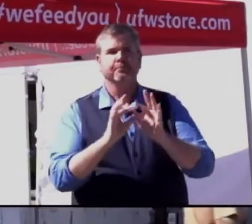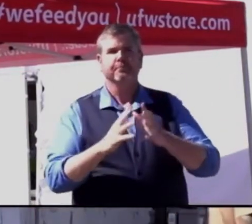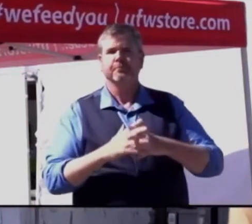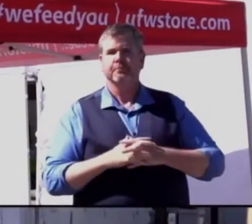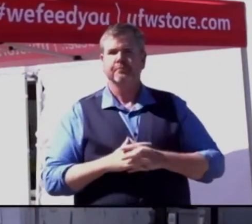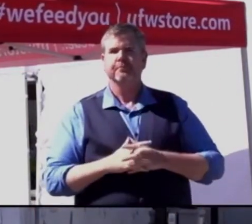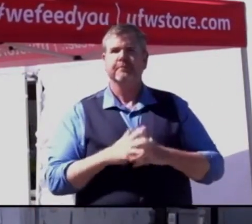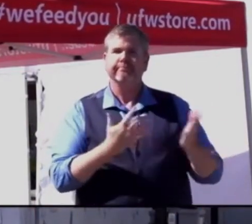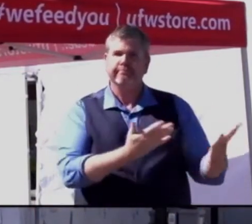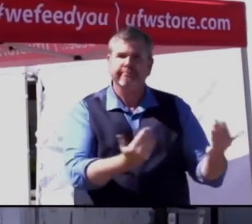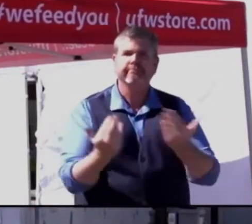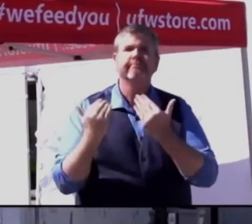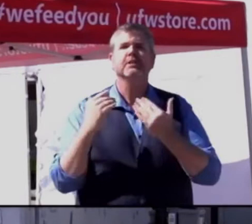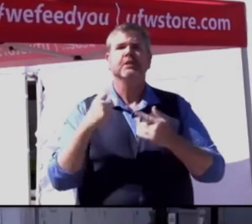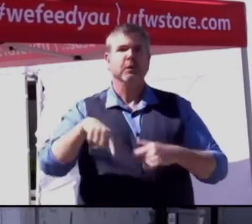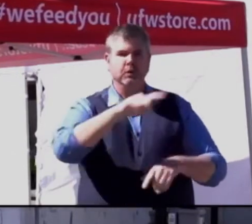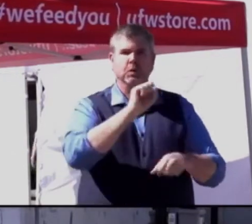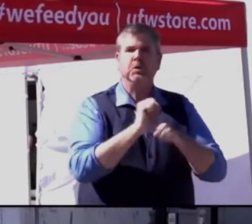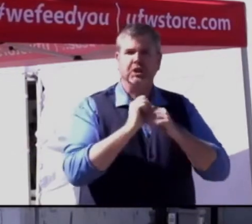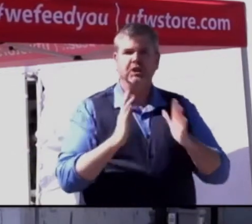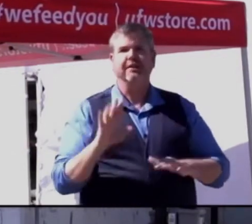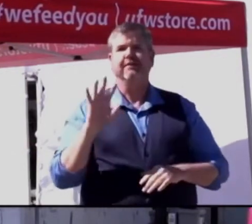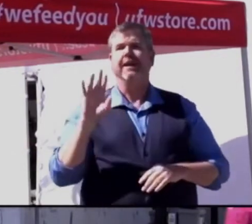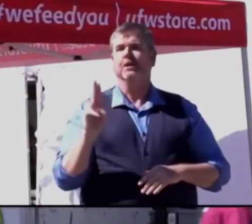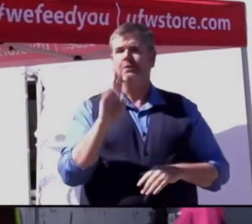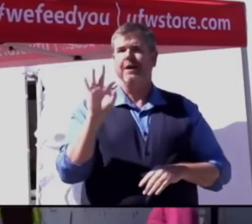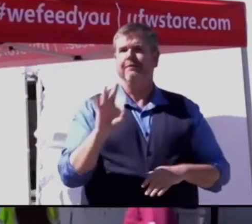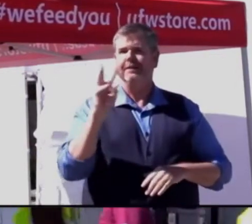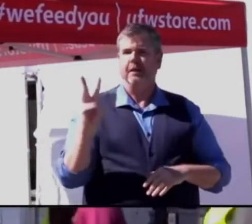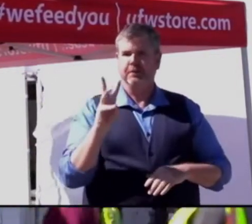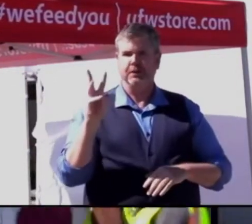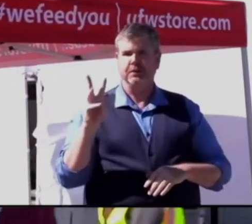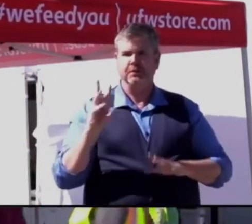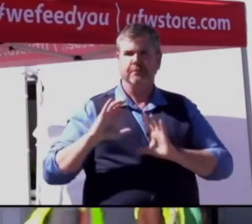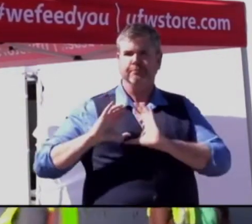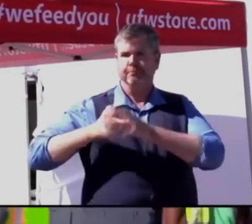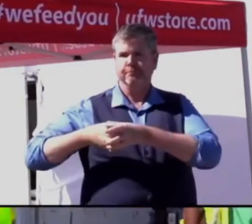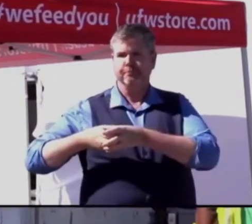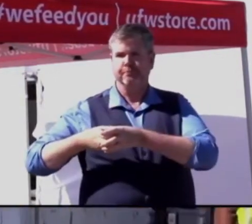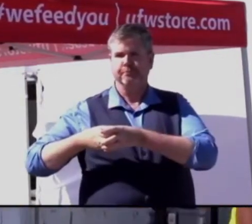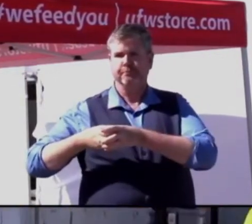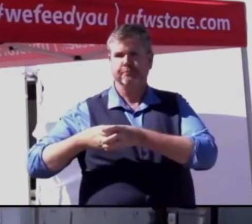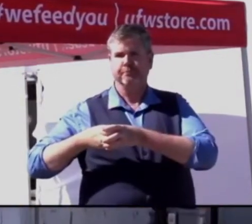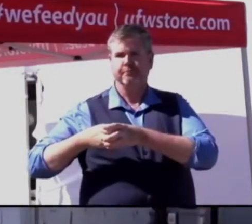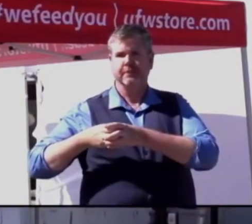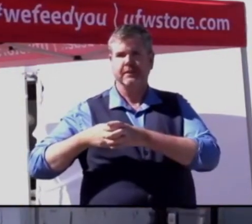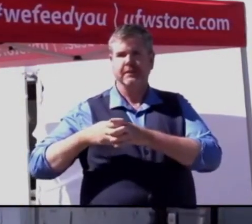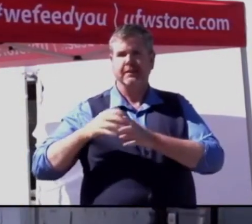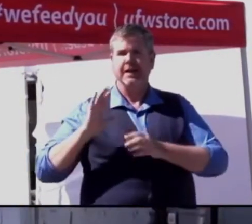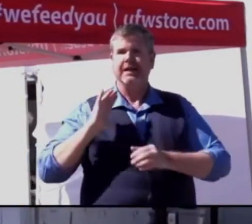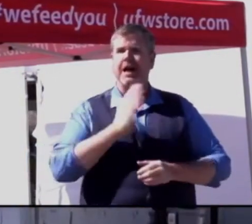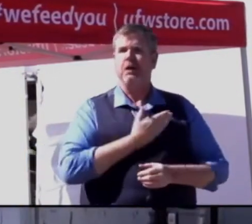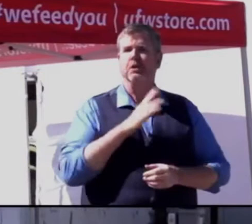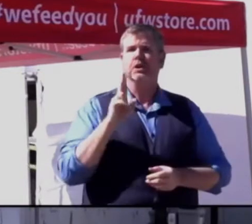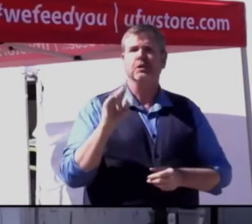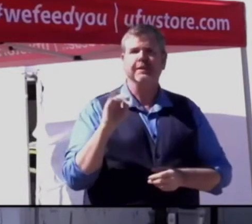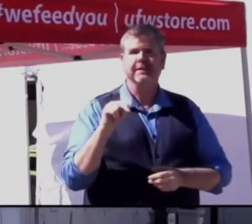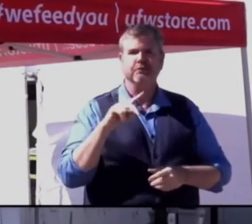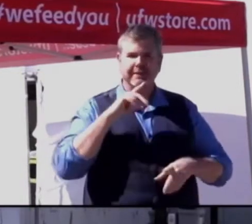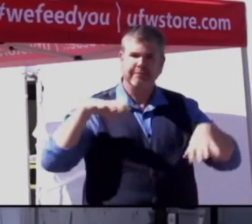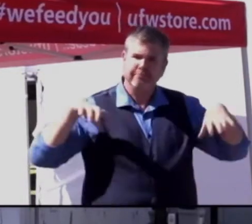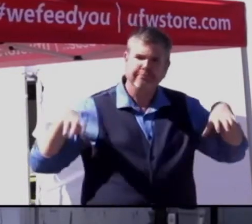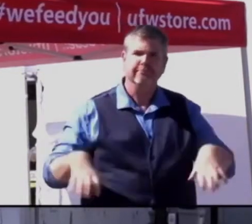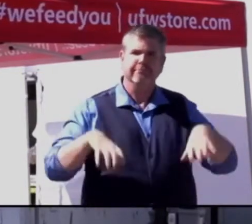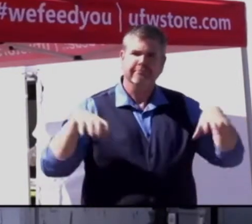workers. The UFW Foundation, as a sister organization of the United Farm Workers Union, is working very closely throughout